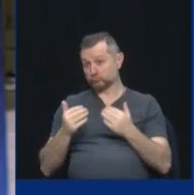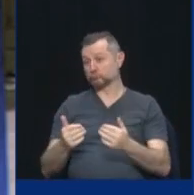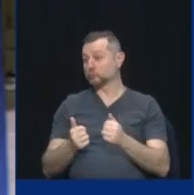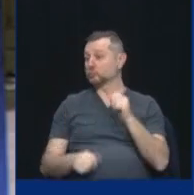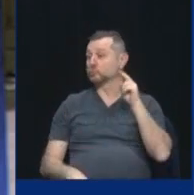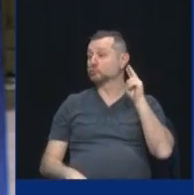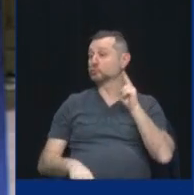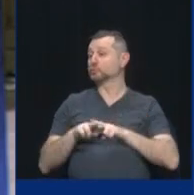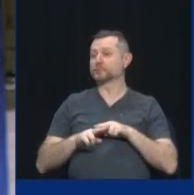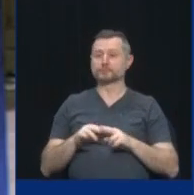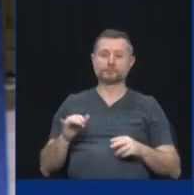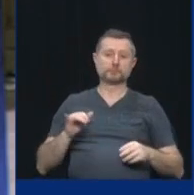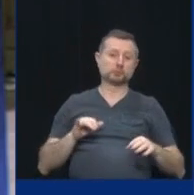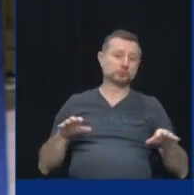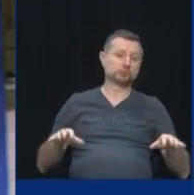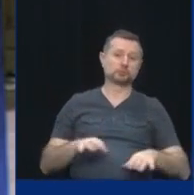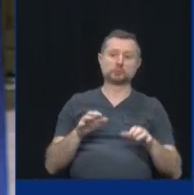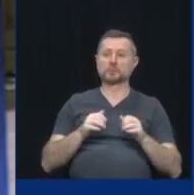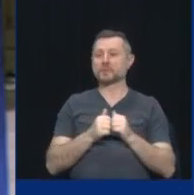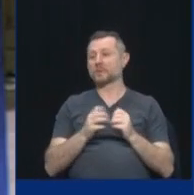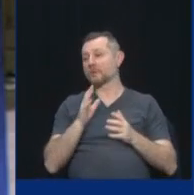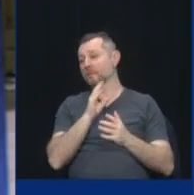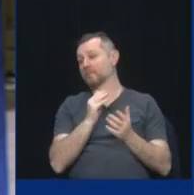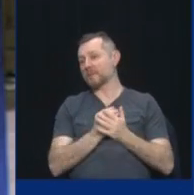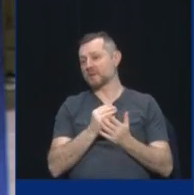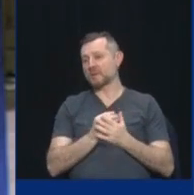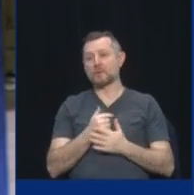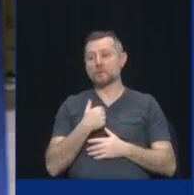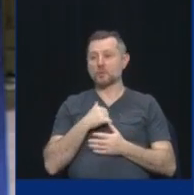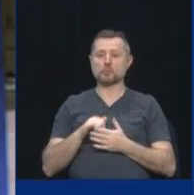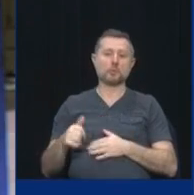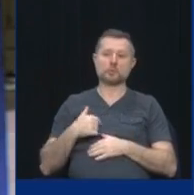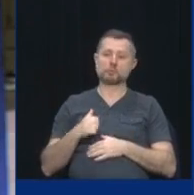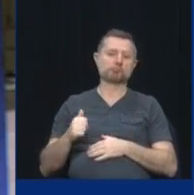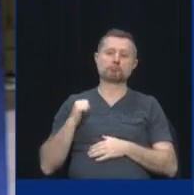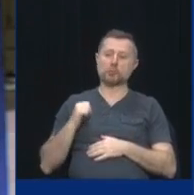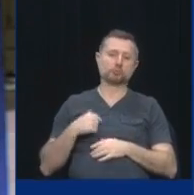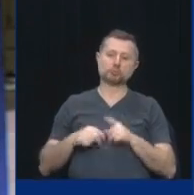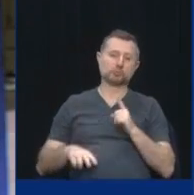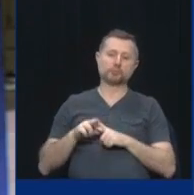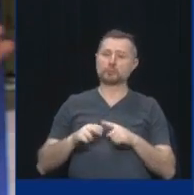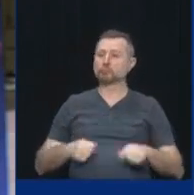money. But we're not going to do stupid with our money.